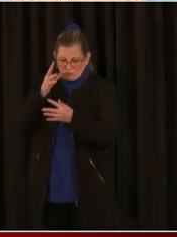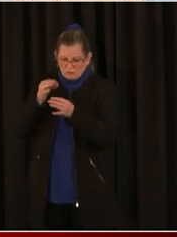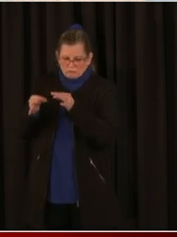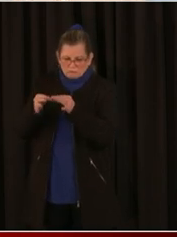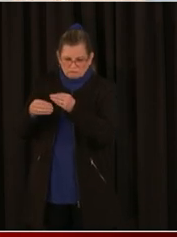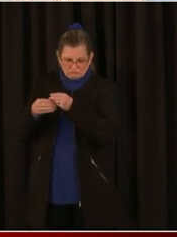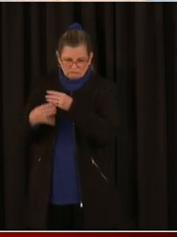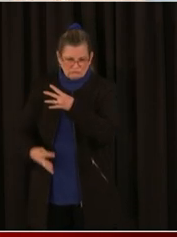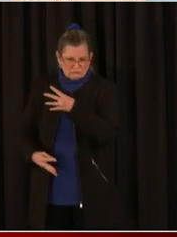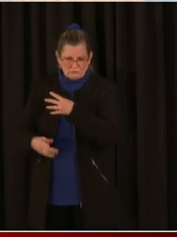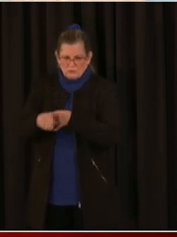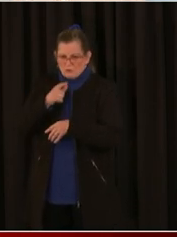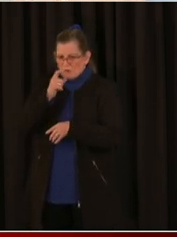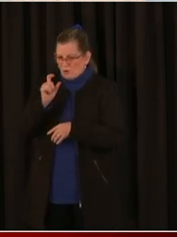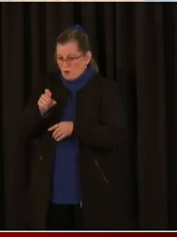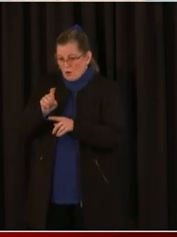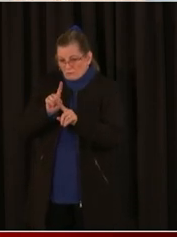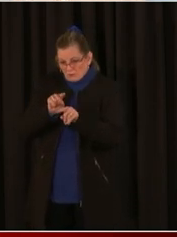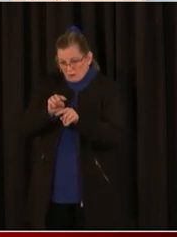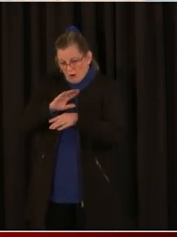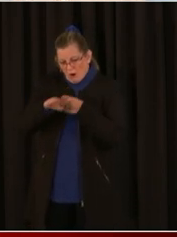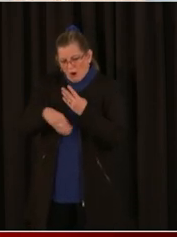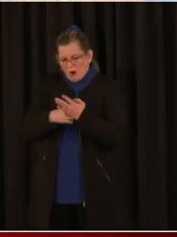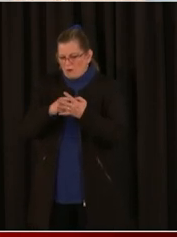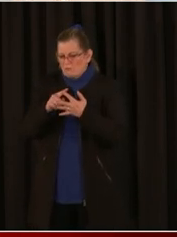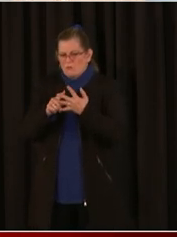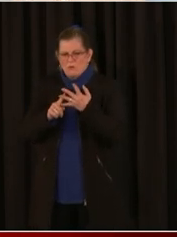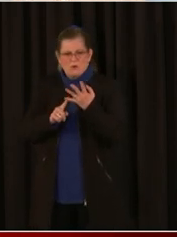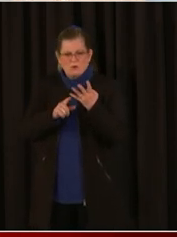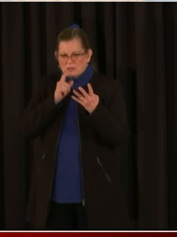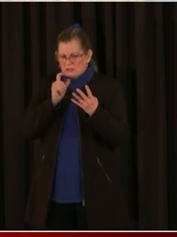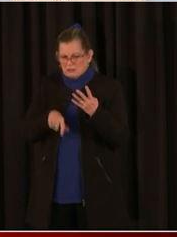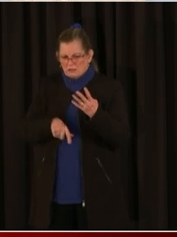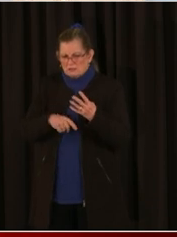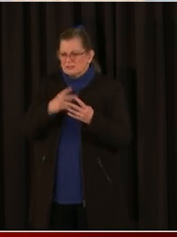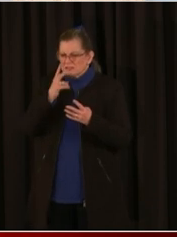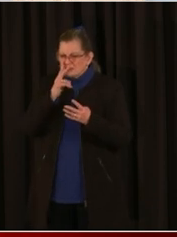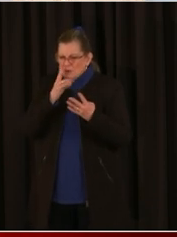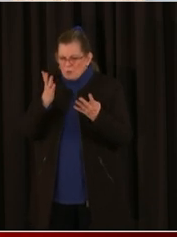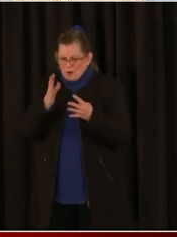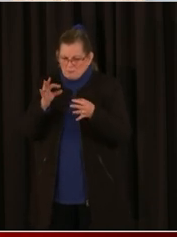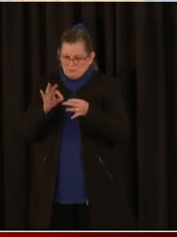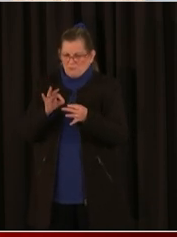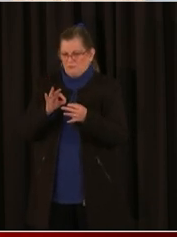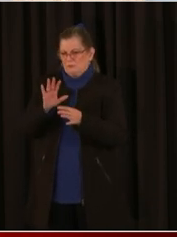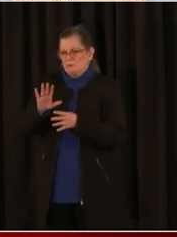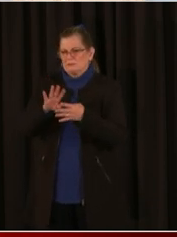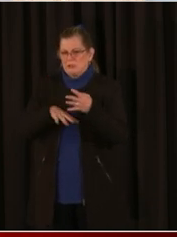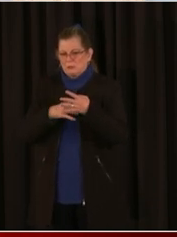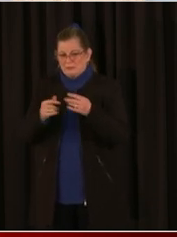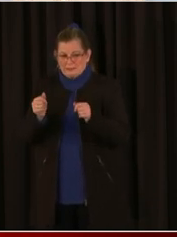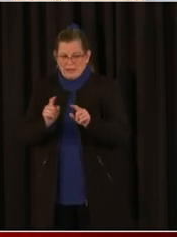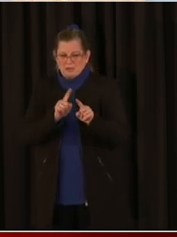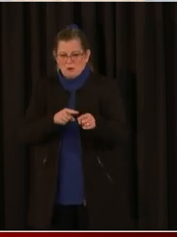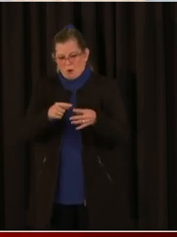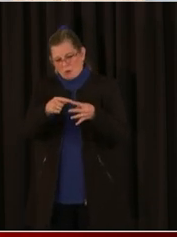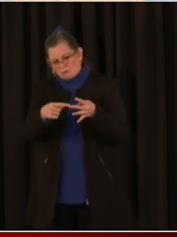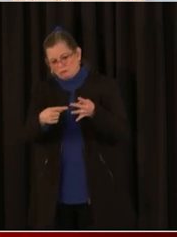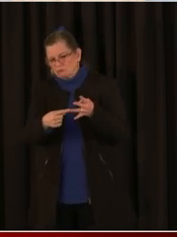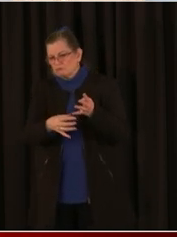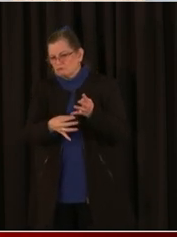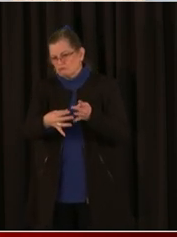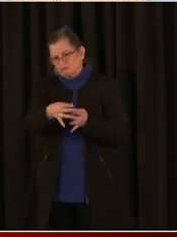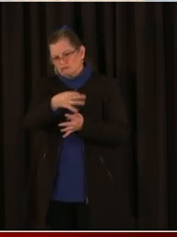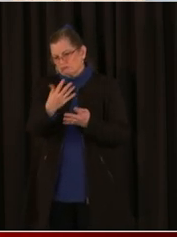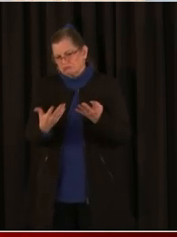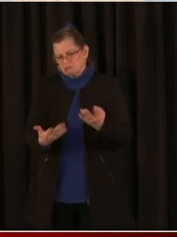to attend all 4. You can choose the one that works for your schedule. The senior, with the exception of the senior budget engagement forum,